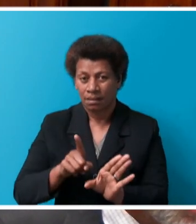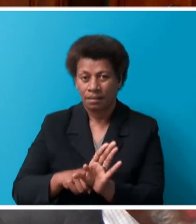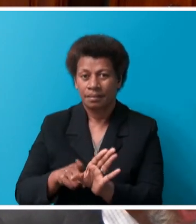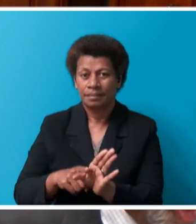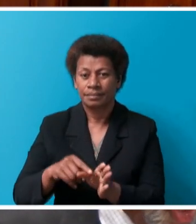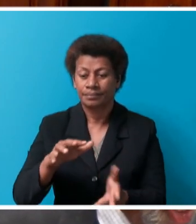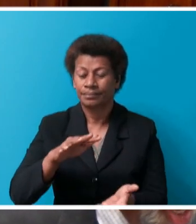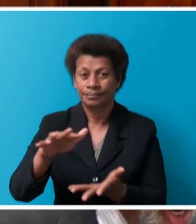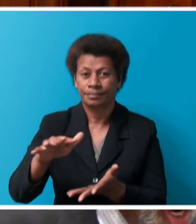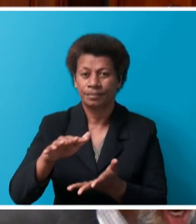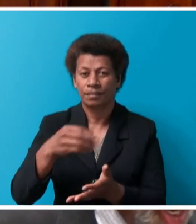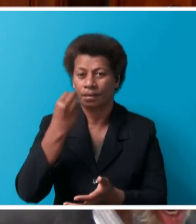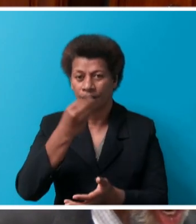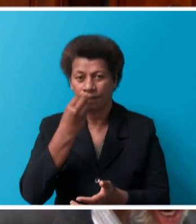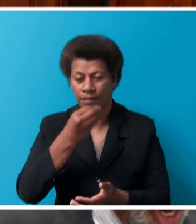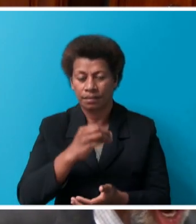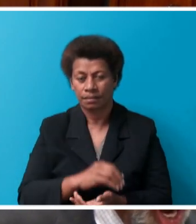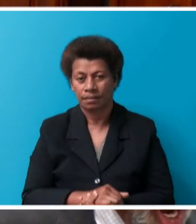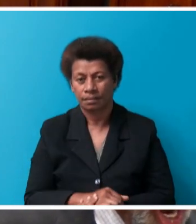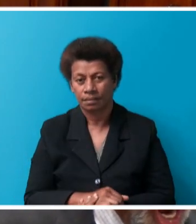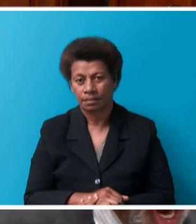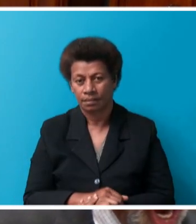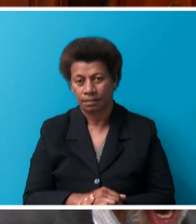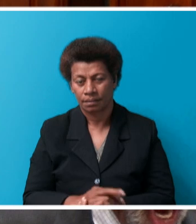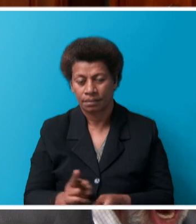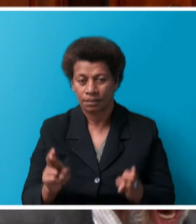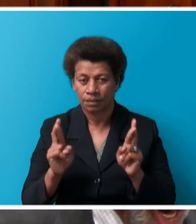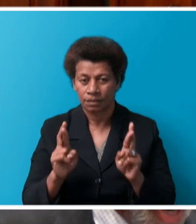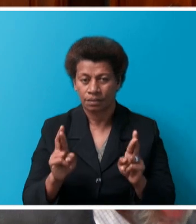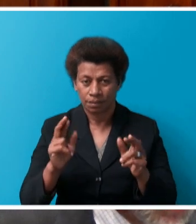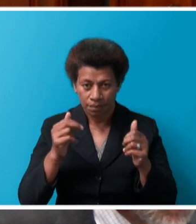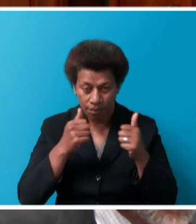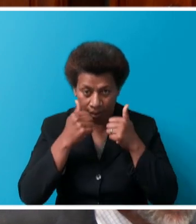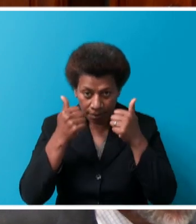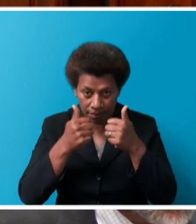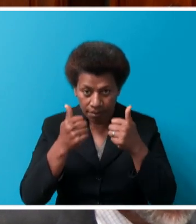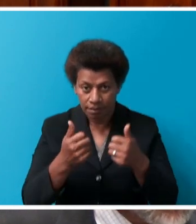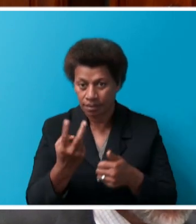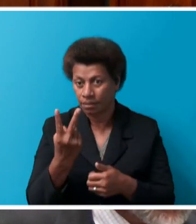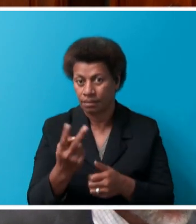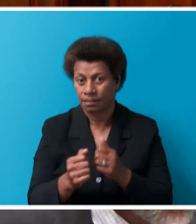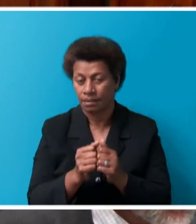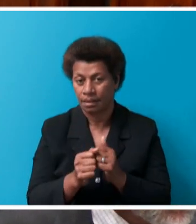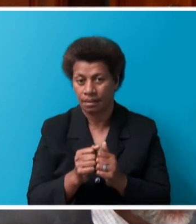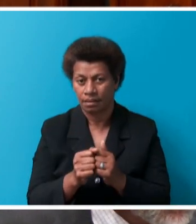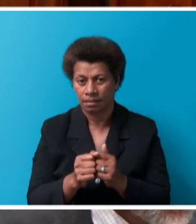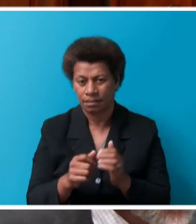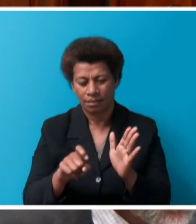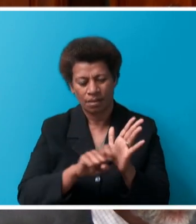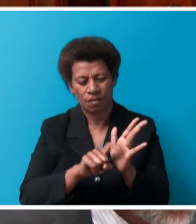food supply. Mr. Speaker, I wish to acknowledge the two brothers, Ronald and Ritesh